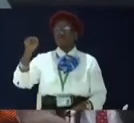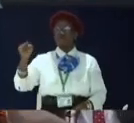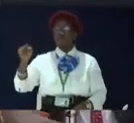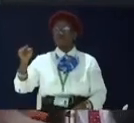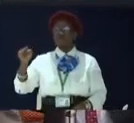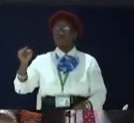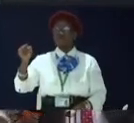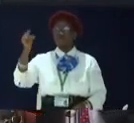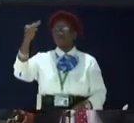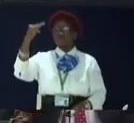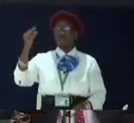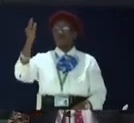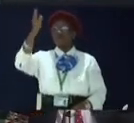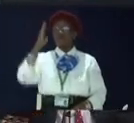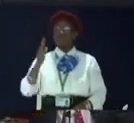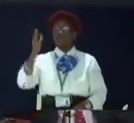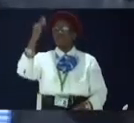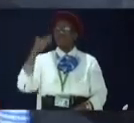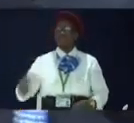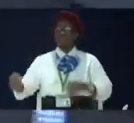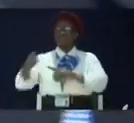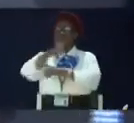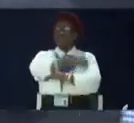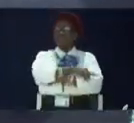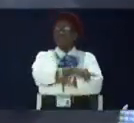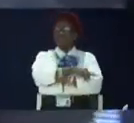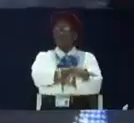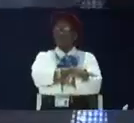the Ancient of Days,